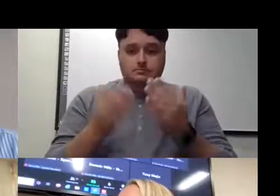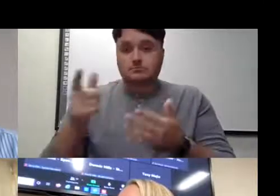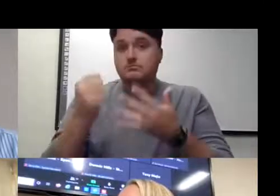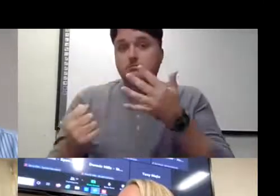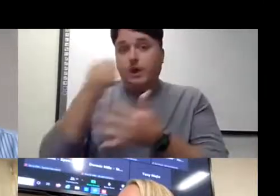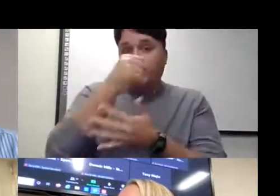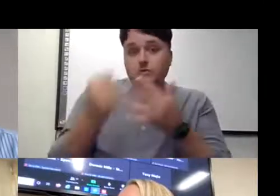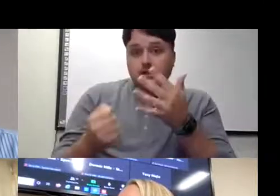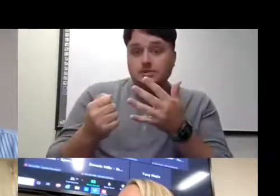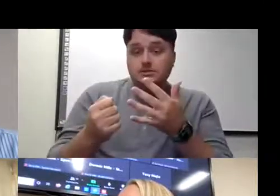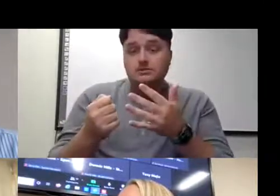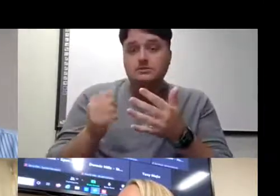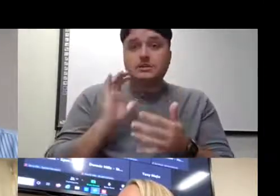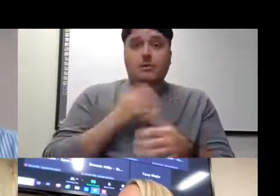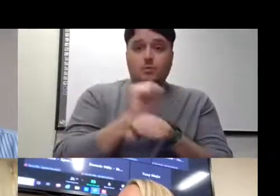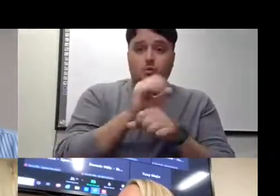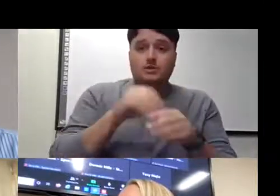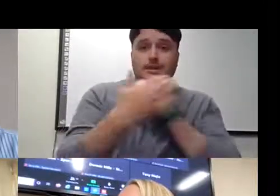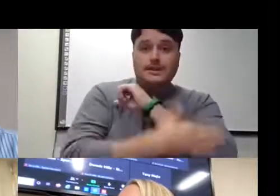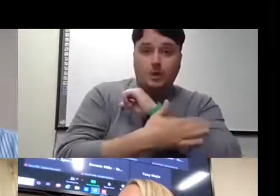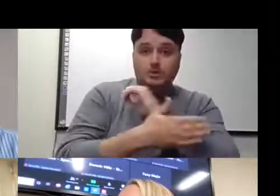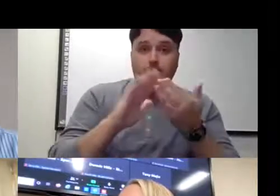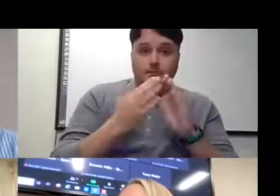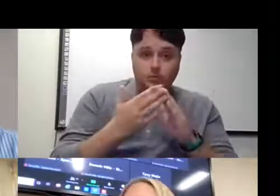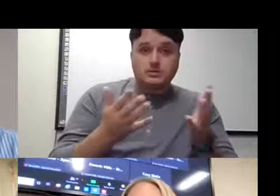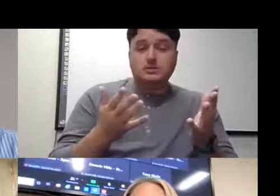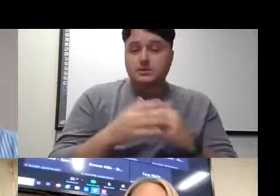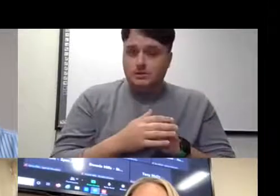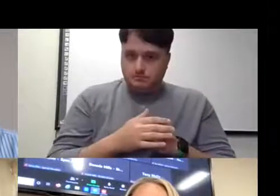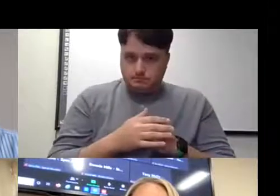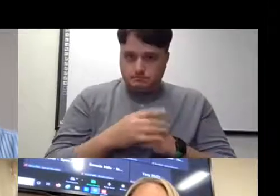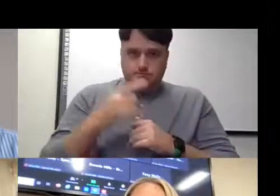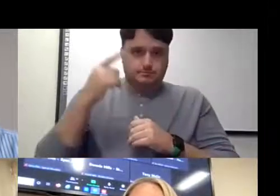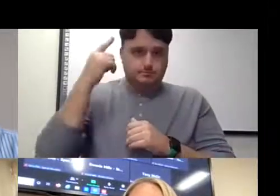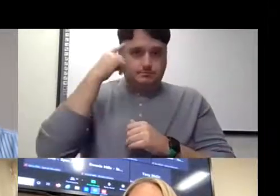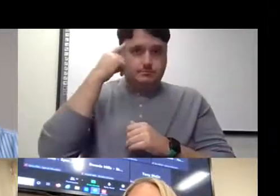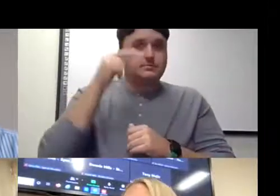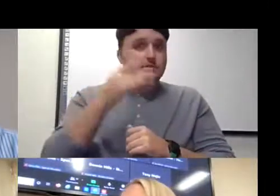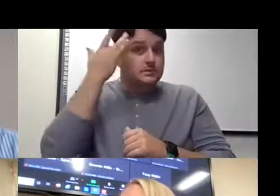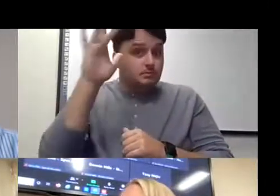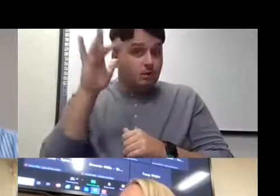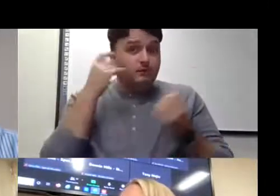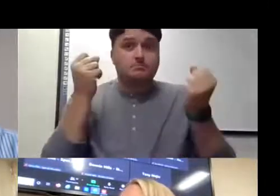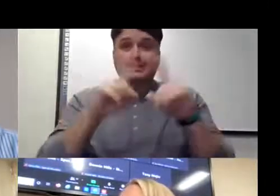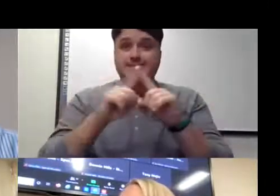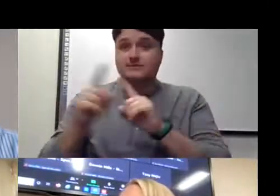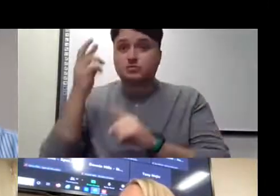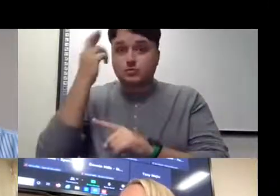prioritizes local workers in our county and our community. I think that's smart for a lot of different